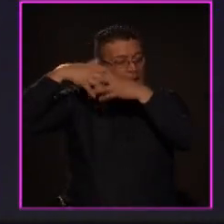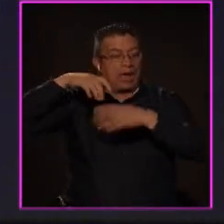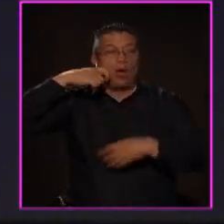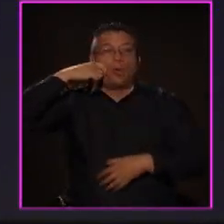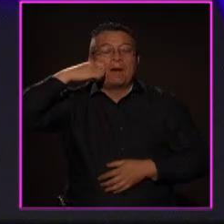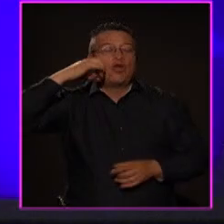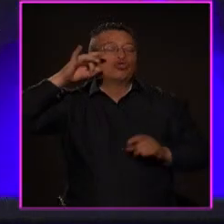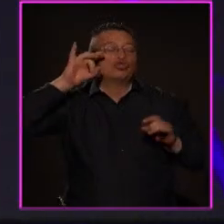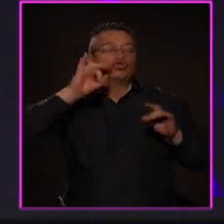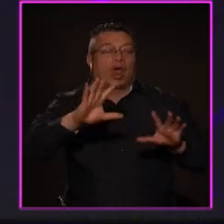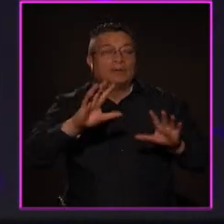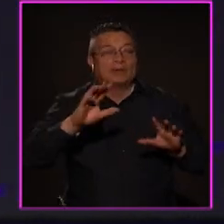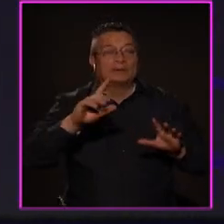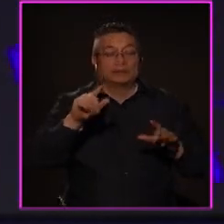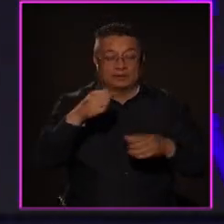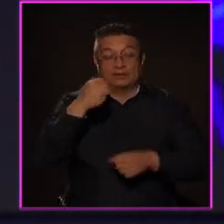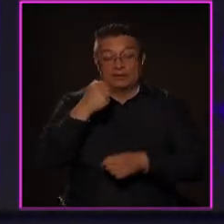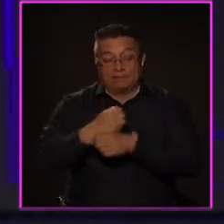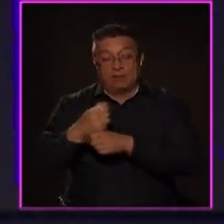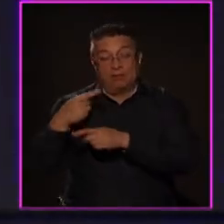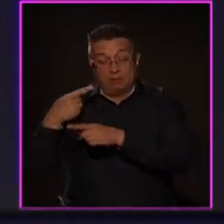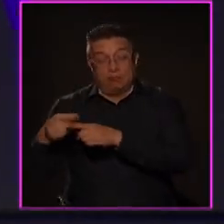on the quote.